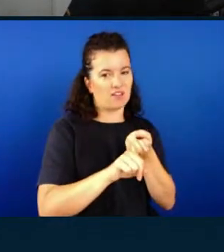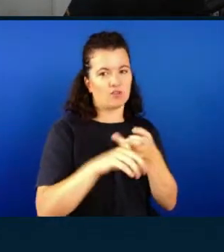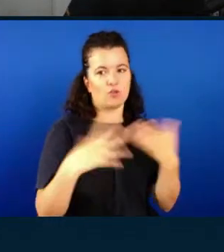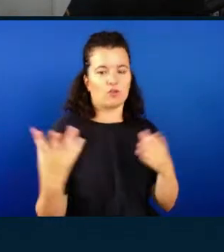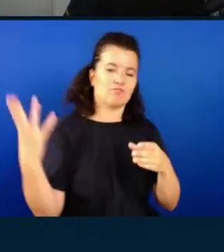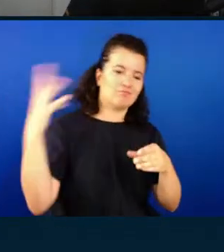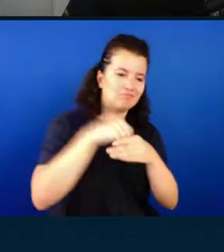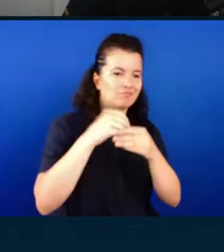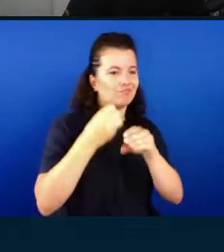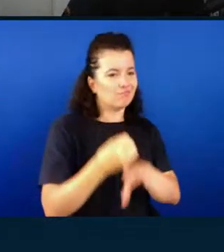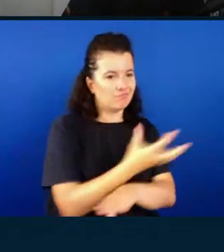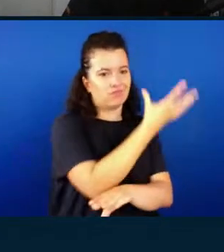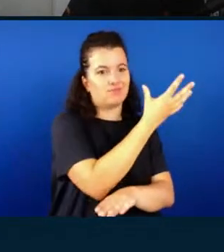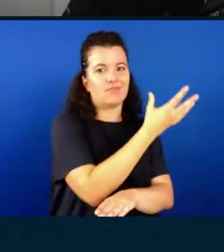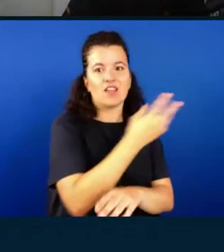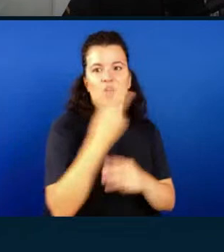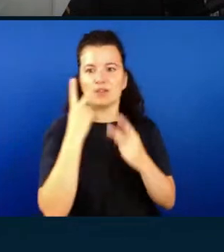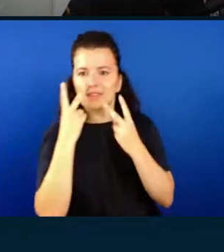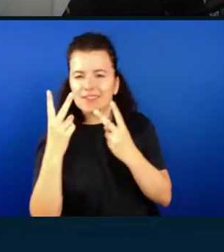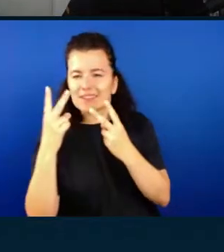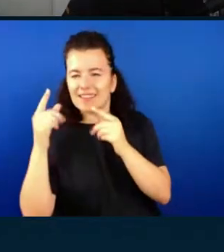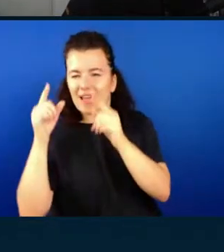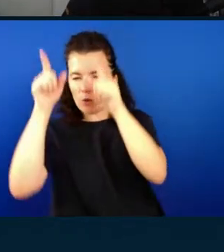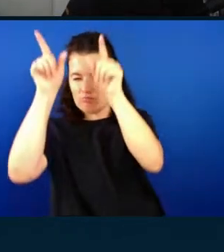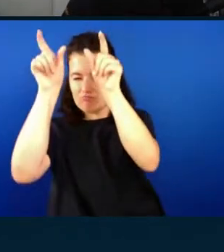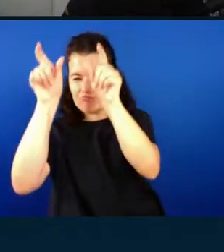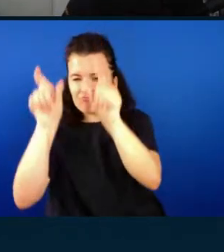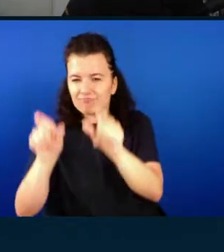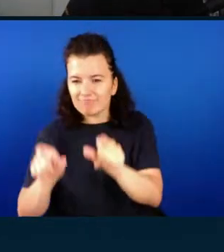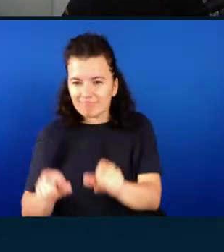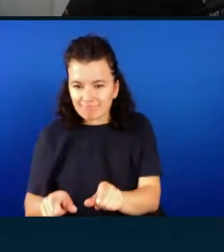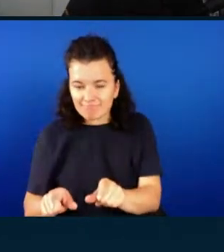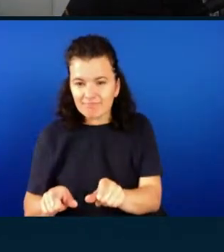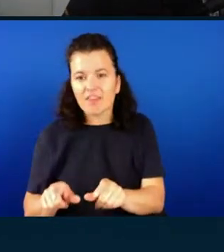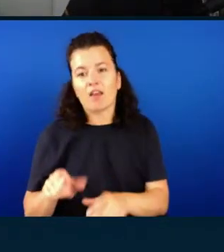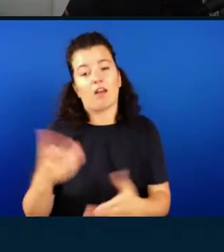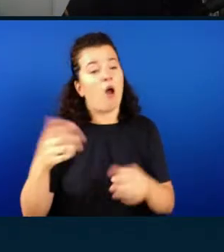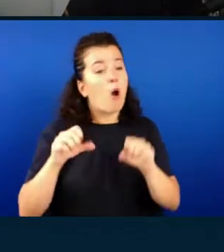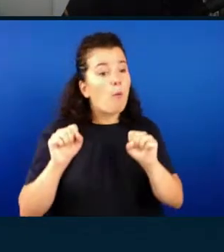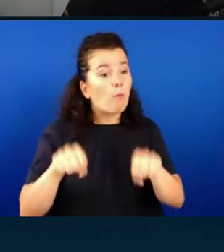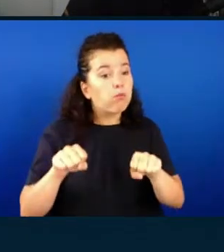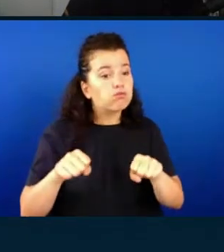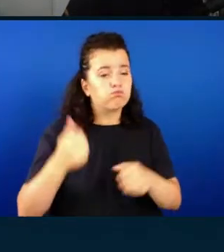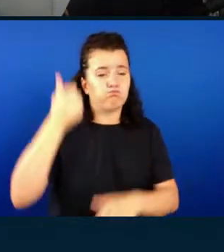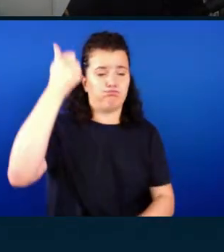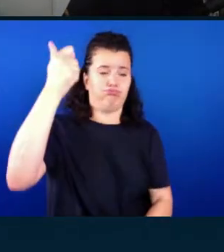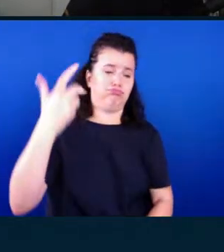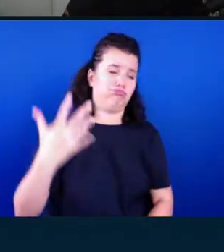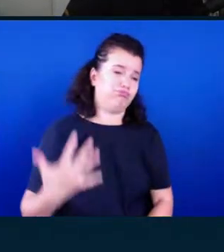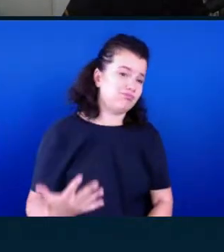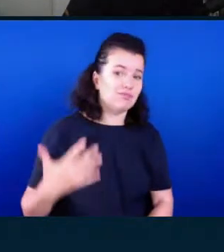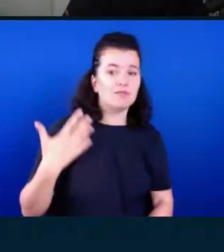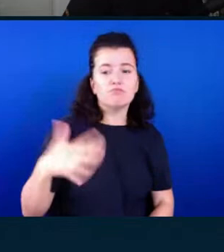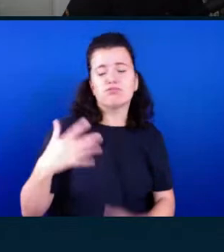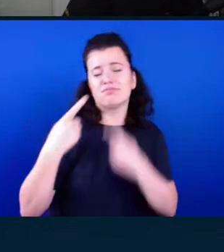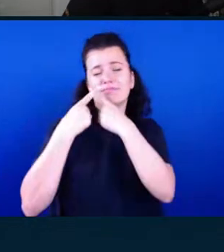is what we're thinking about now. As you can see, there are a lot of possibilities here, a lot of different options that you can use